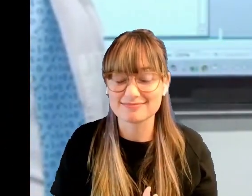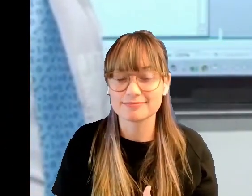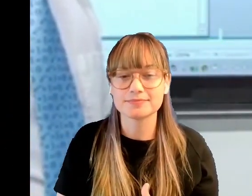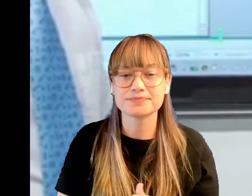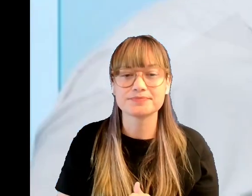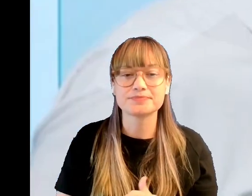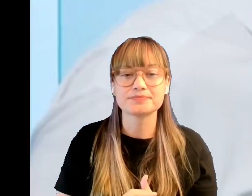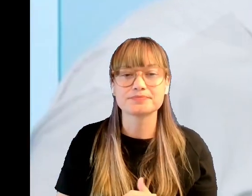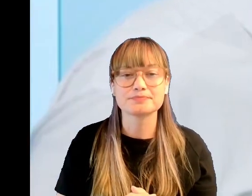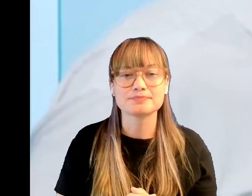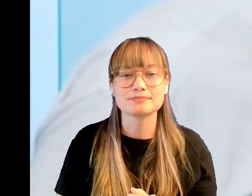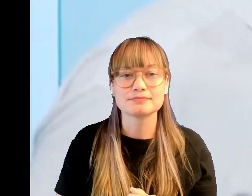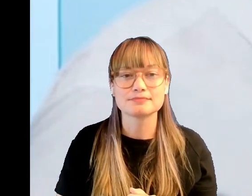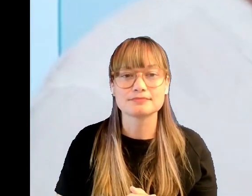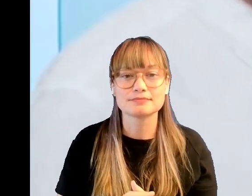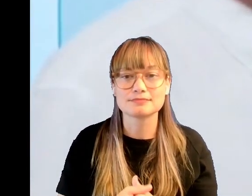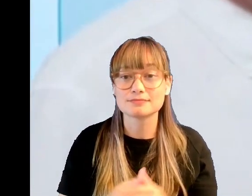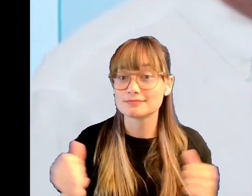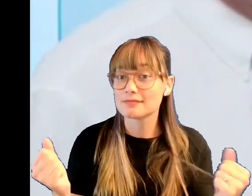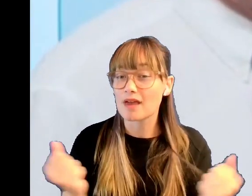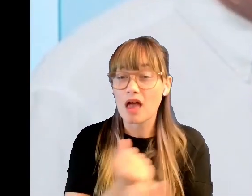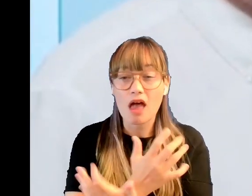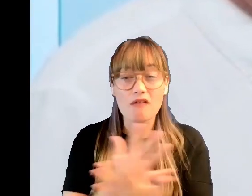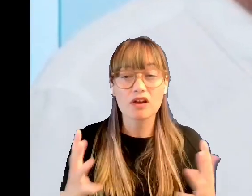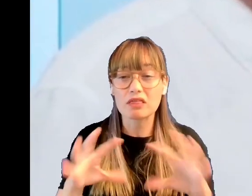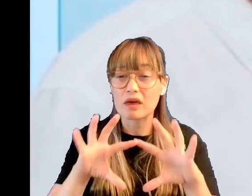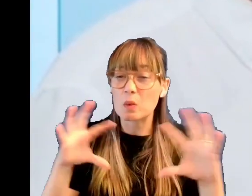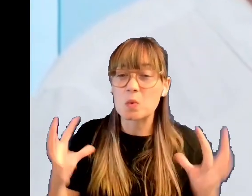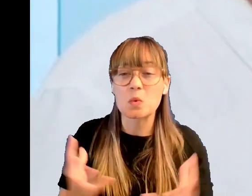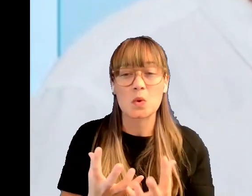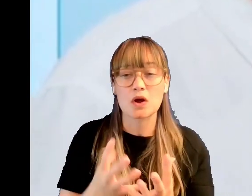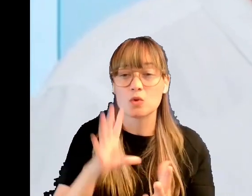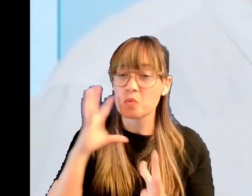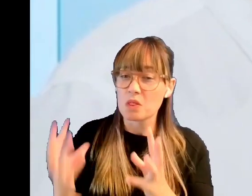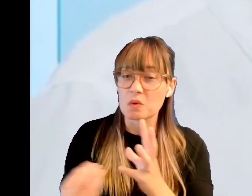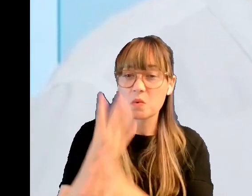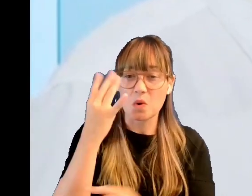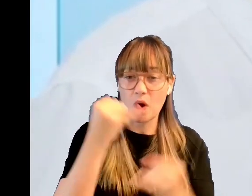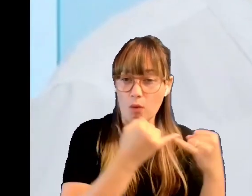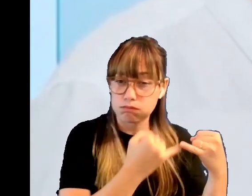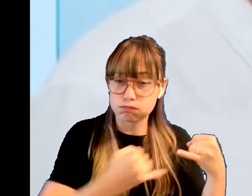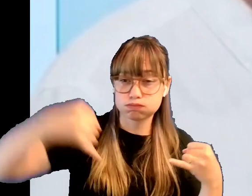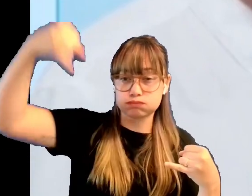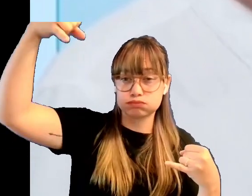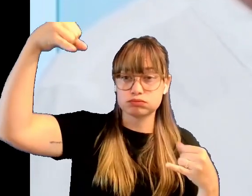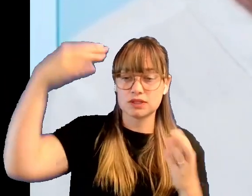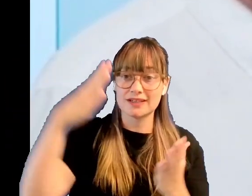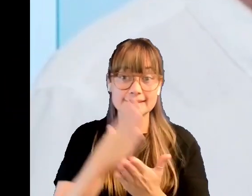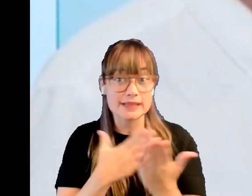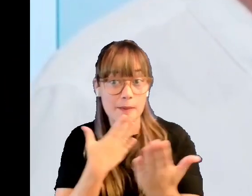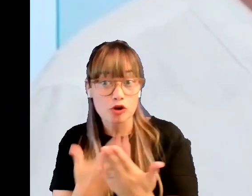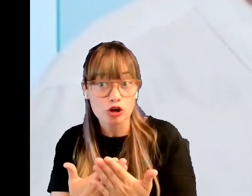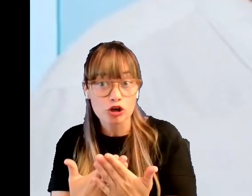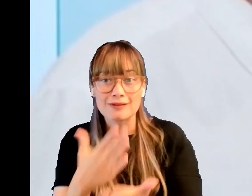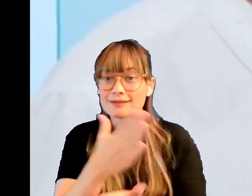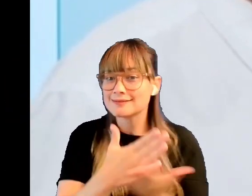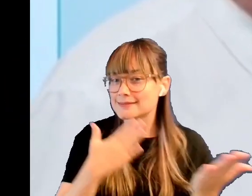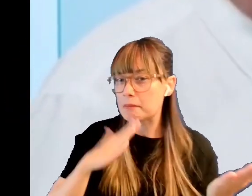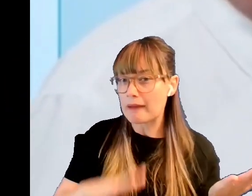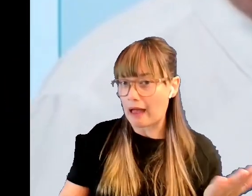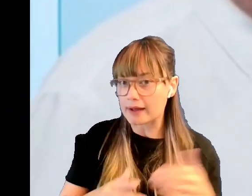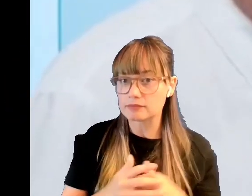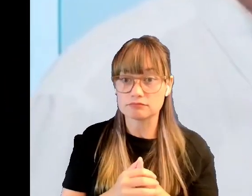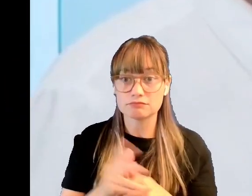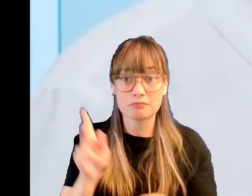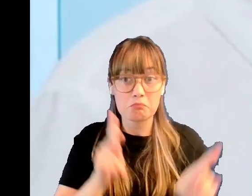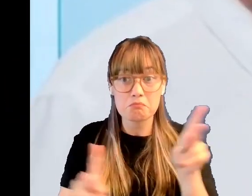you. Everything in the world, it seems like, is growing exponentially. Some good, some bad. Population